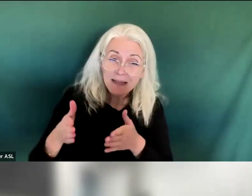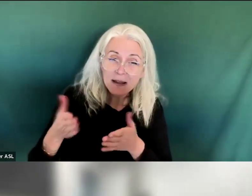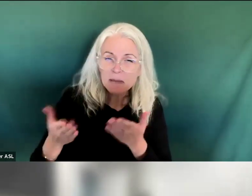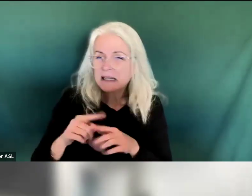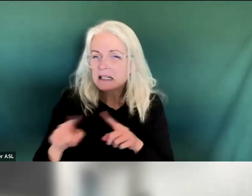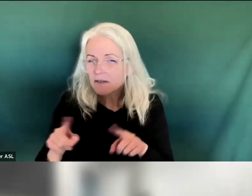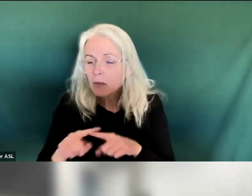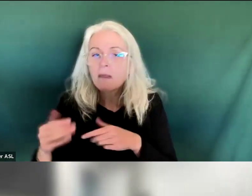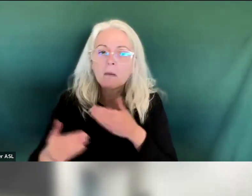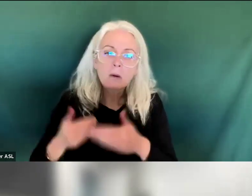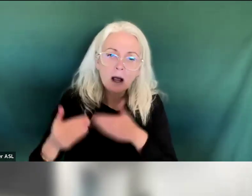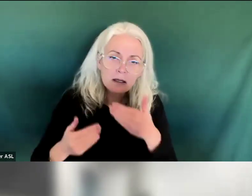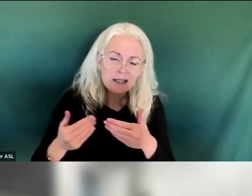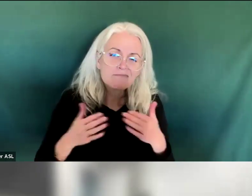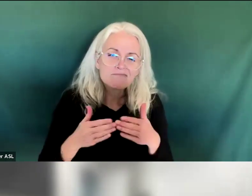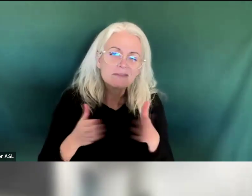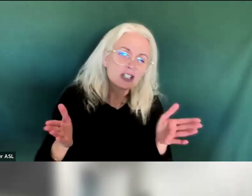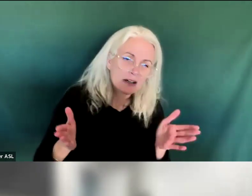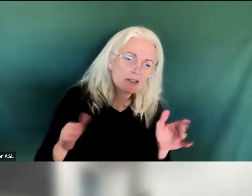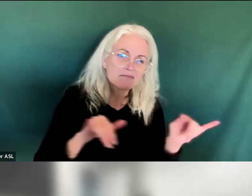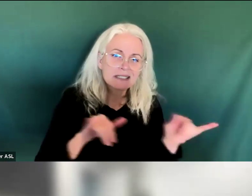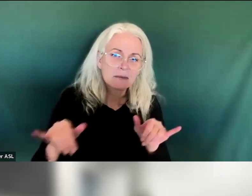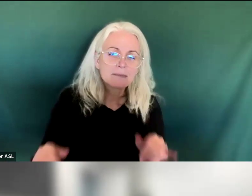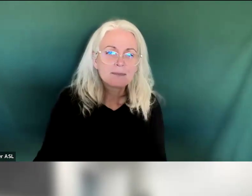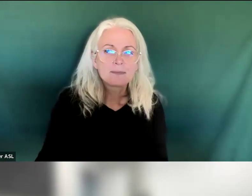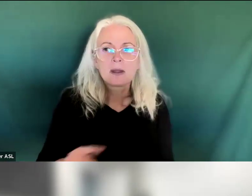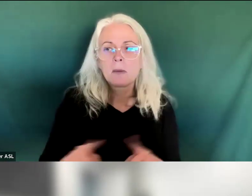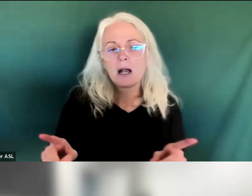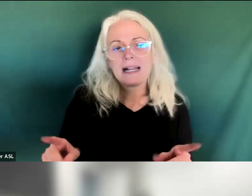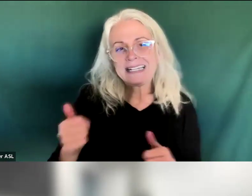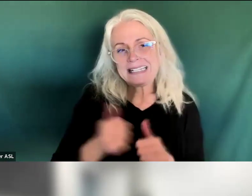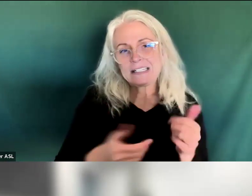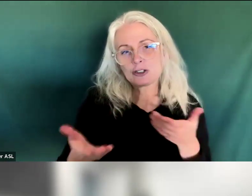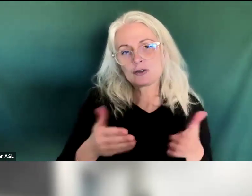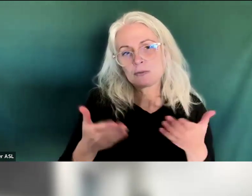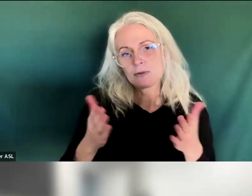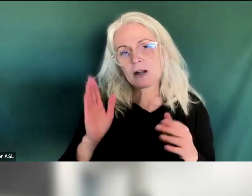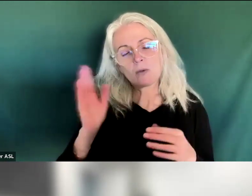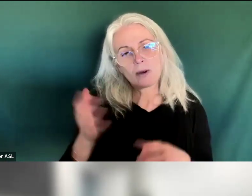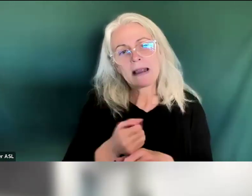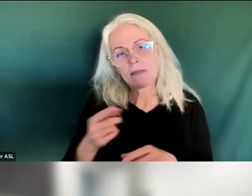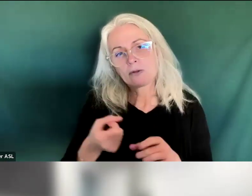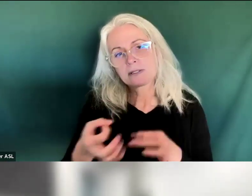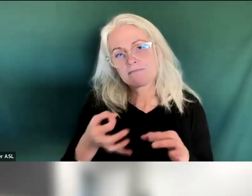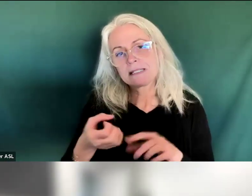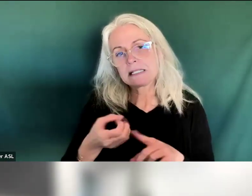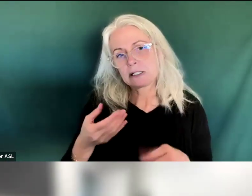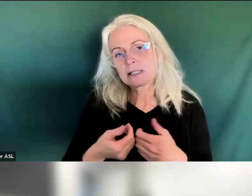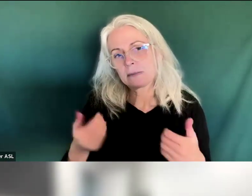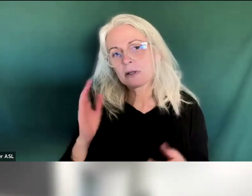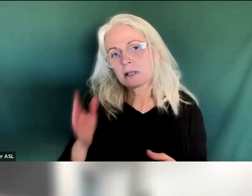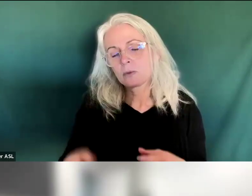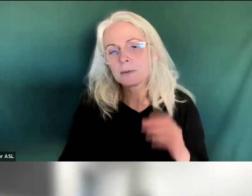different, but the process overall is going to be the same. But each service provider will get those details separately.